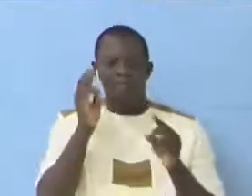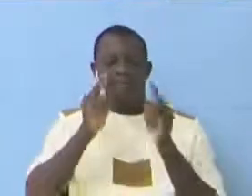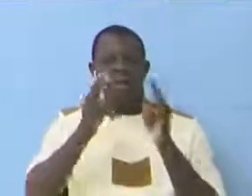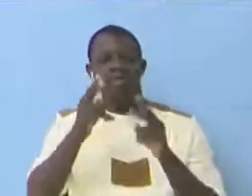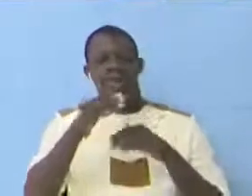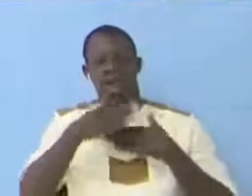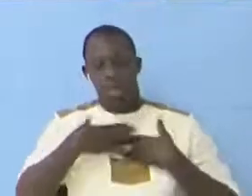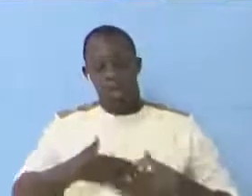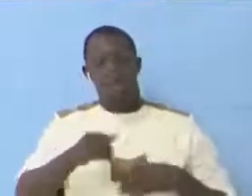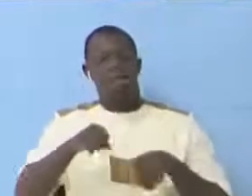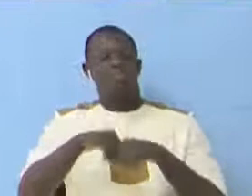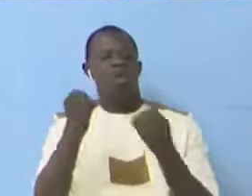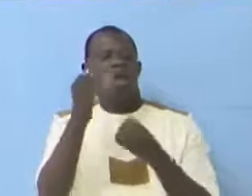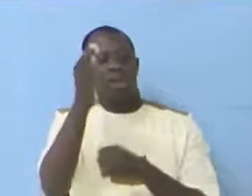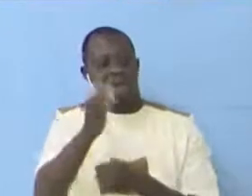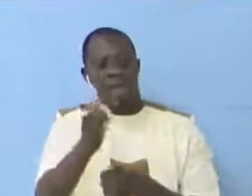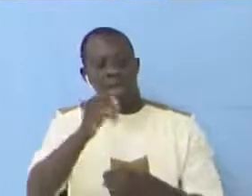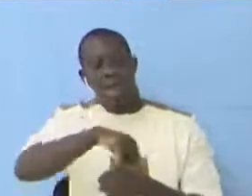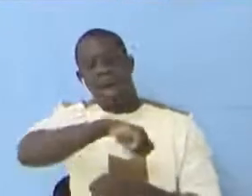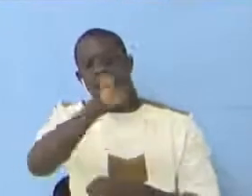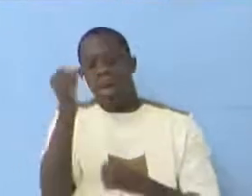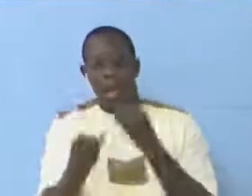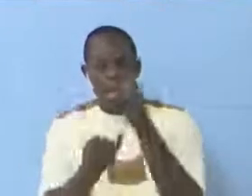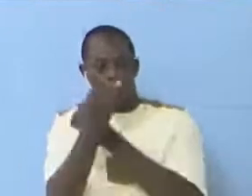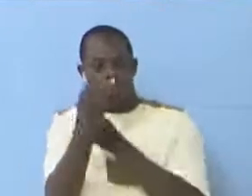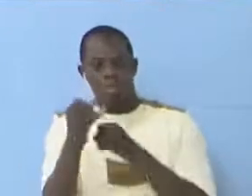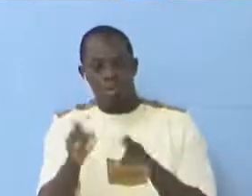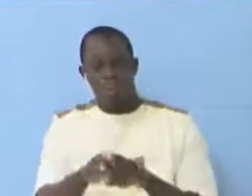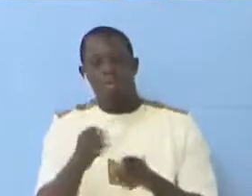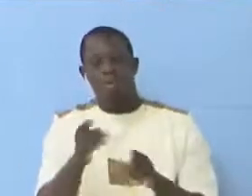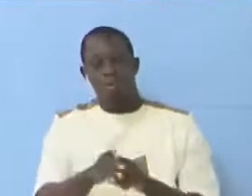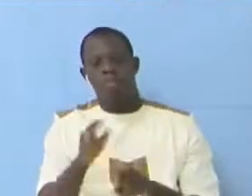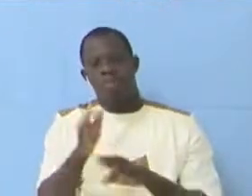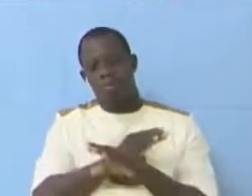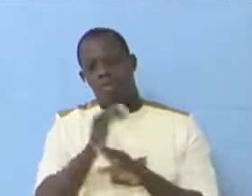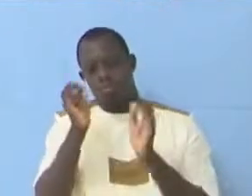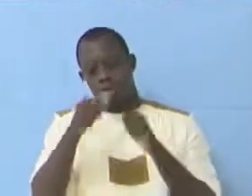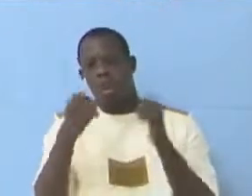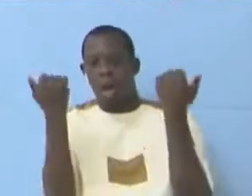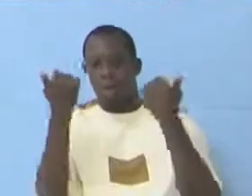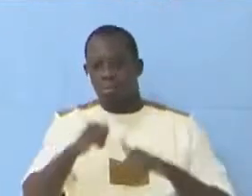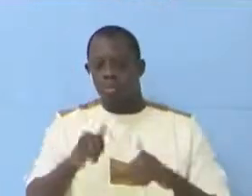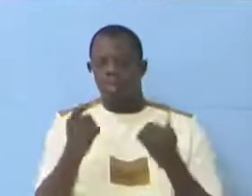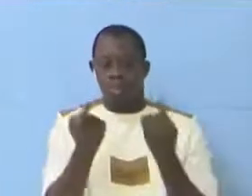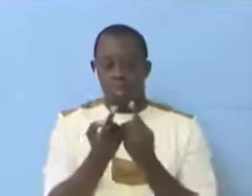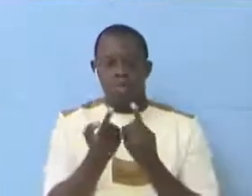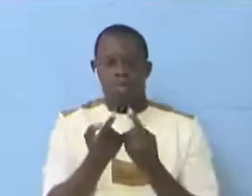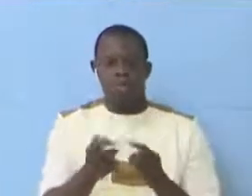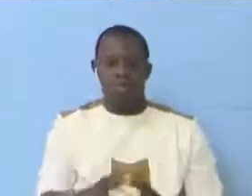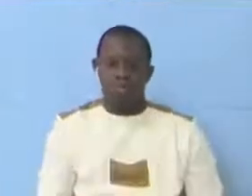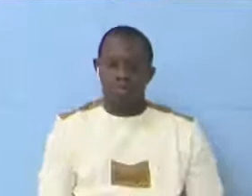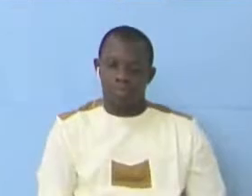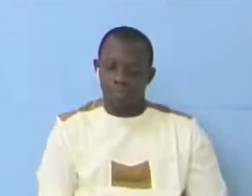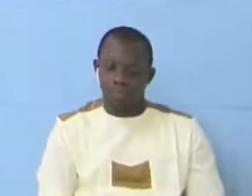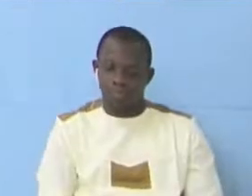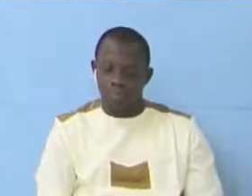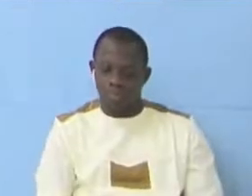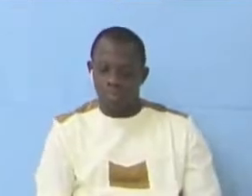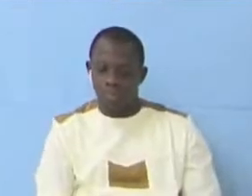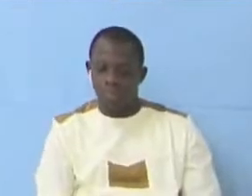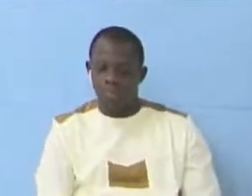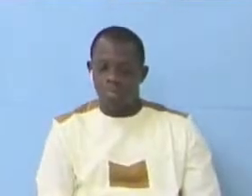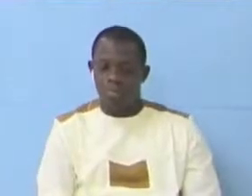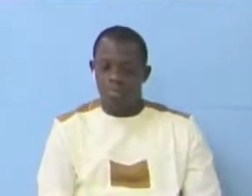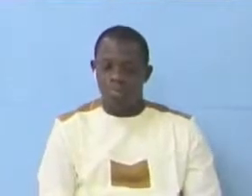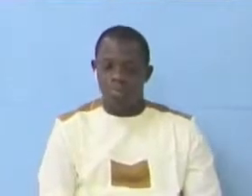human rights and abuses during the period. dinañ ci joxe seen ndigal lu aju ci yaaka yellef bi nga xam ne